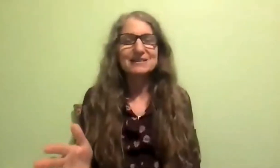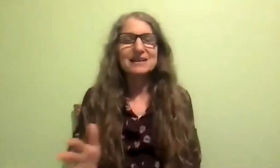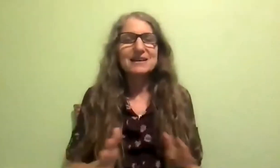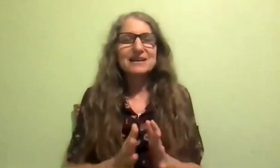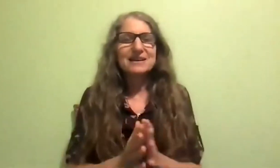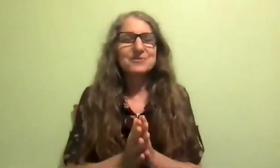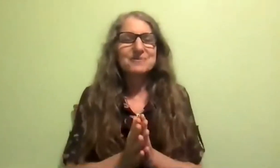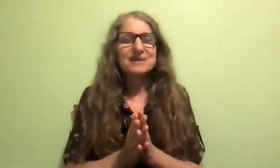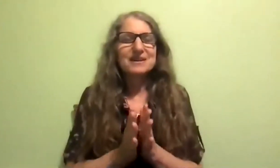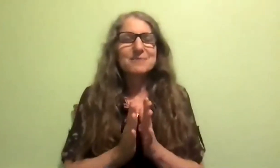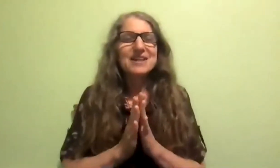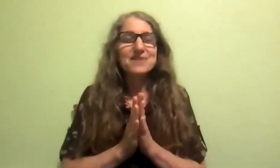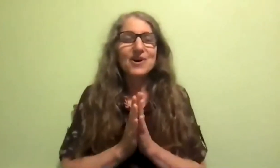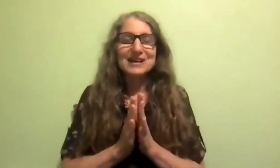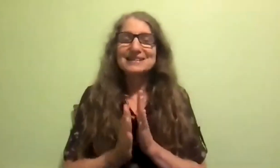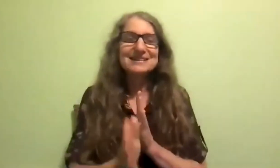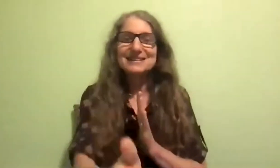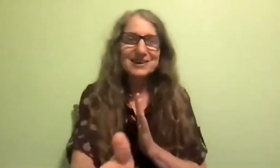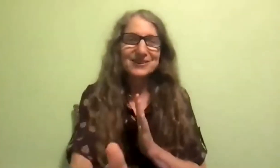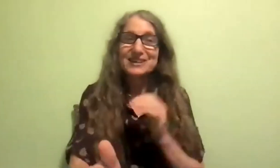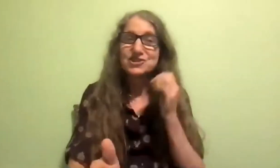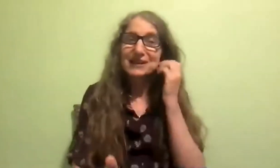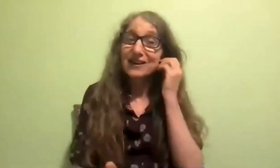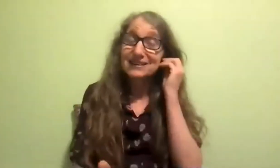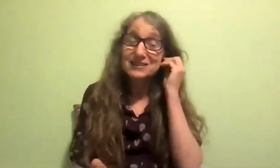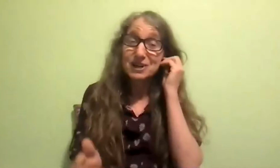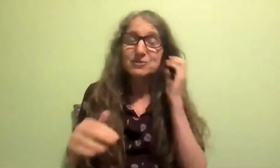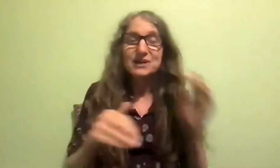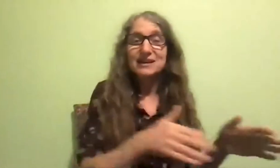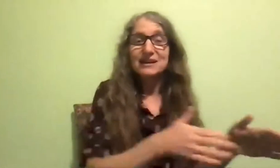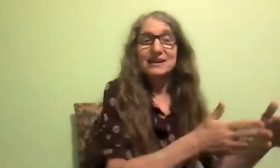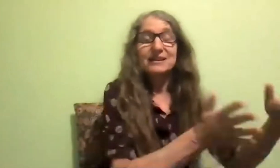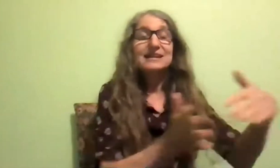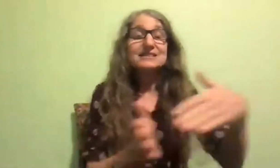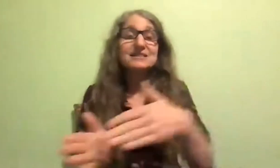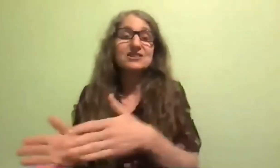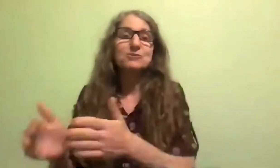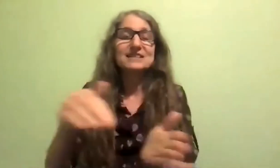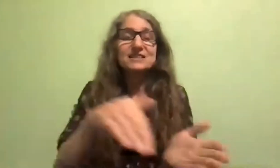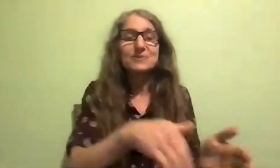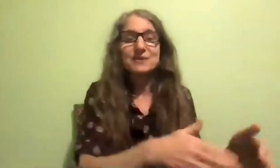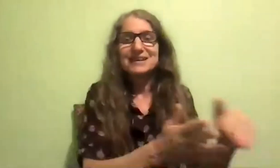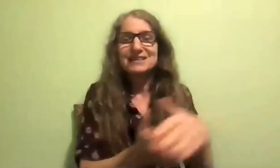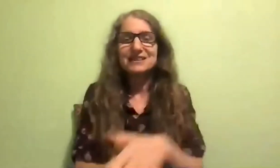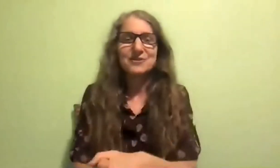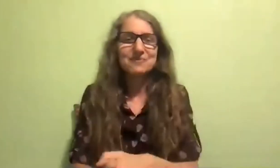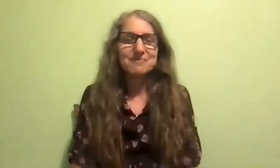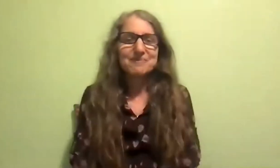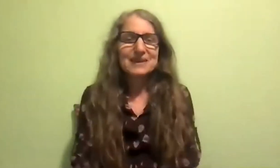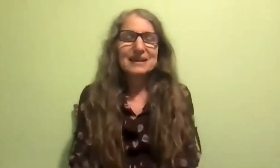because, you know, the path of the heart isn't necessarily a straight line. Sometimes it leads us to the places that we need to